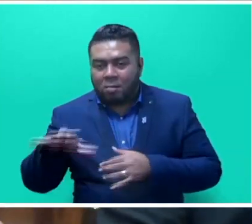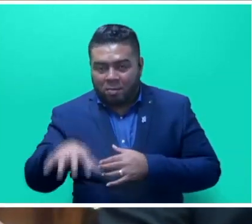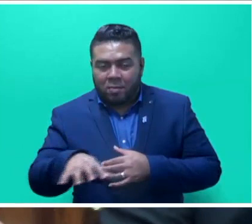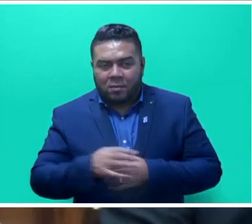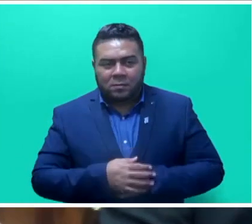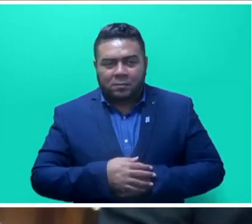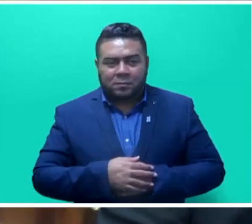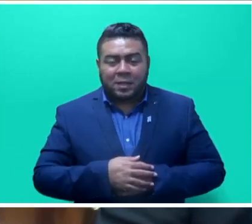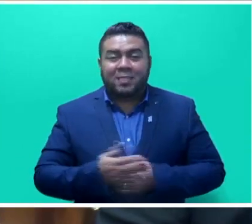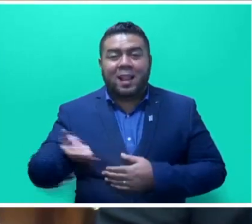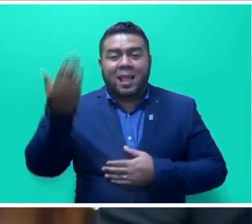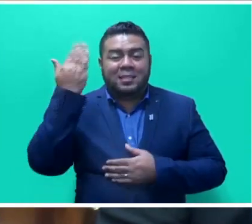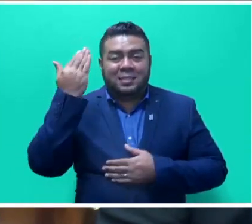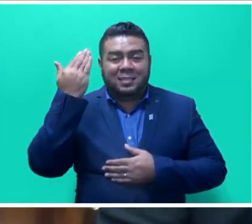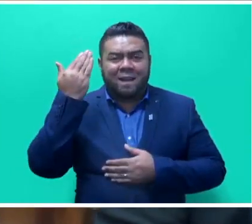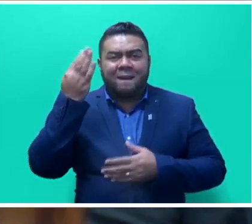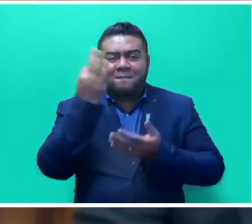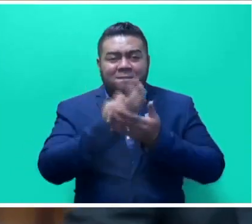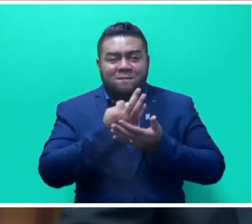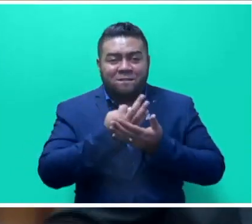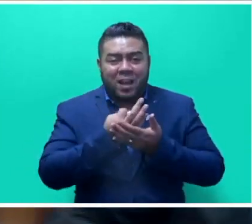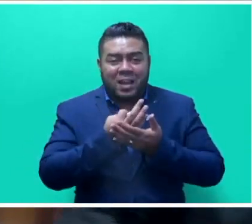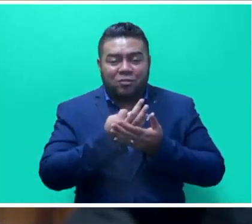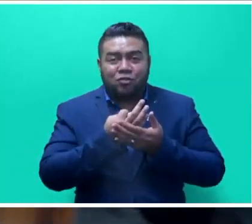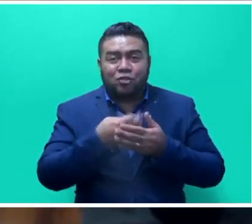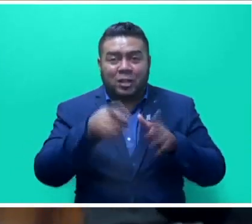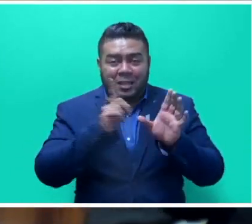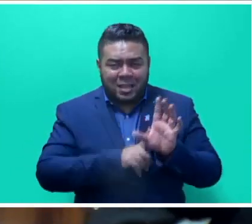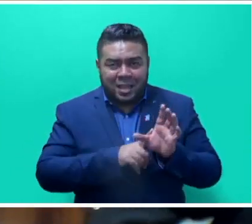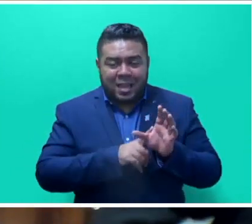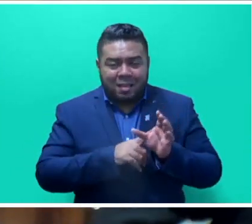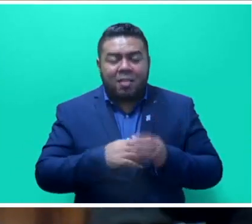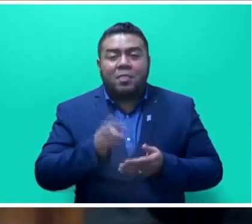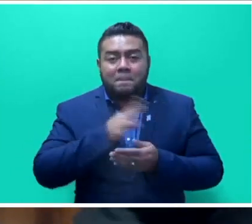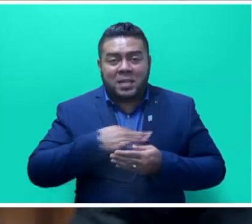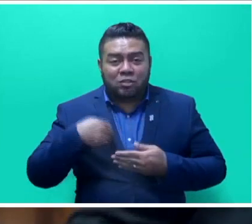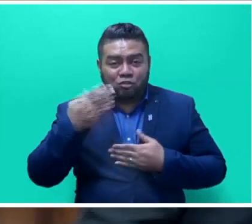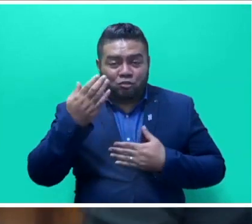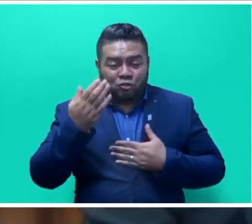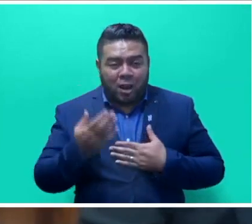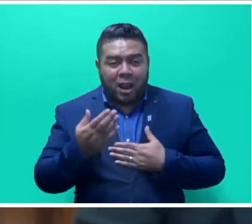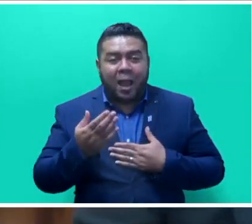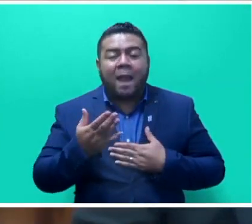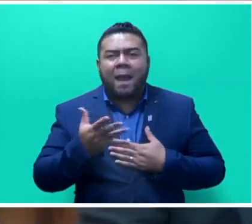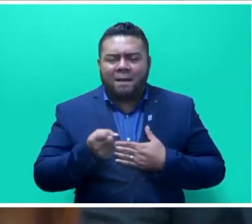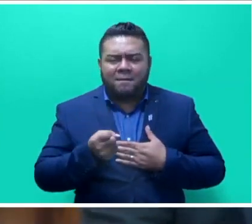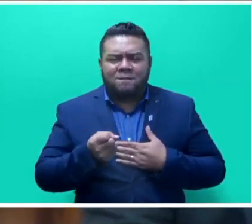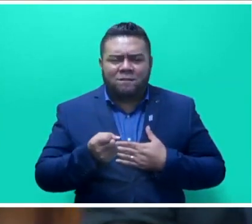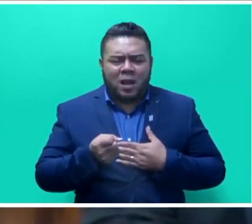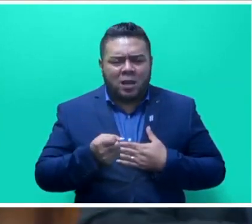In the last financial year, Mr. Speaker, sir, the Ministry has completed 3 informal settlements.